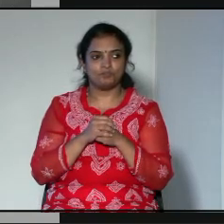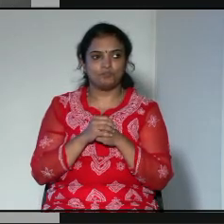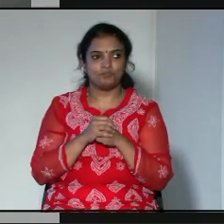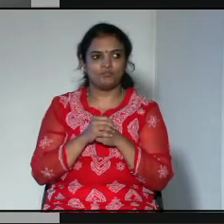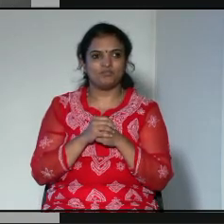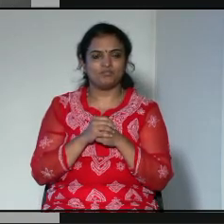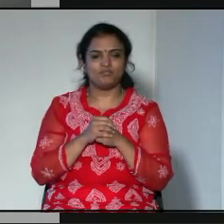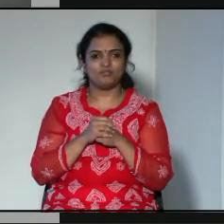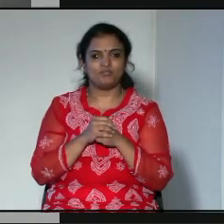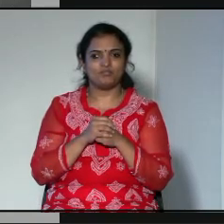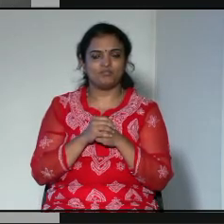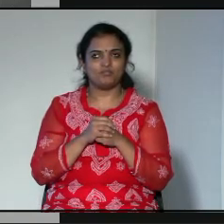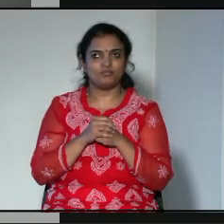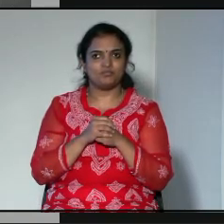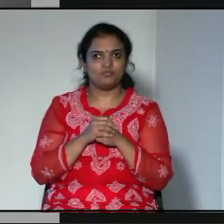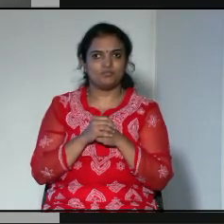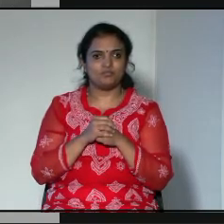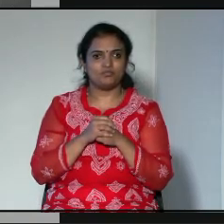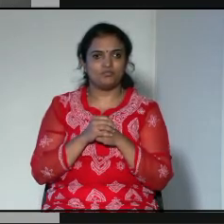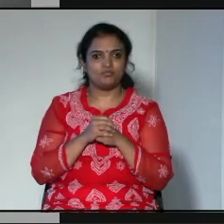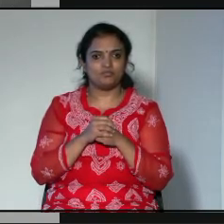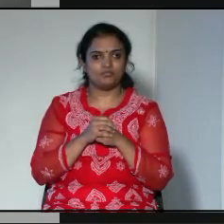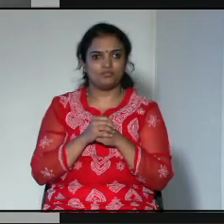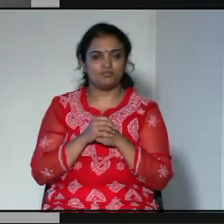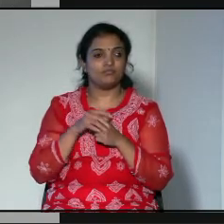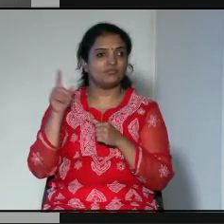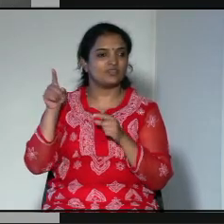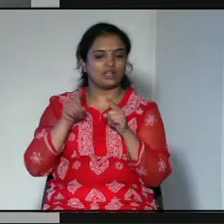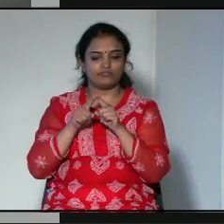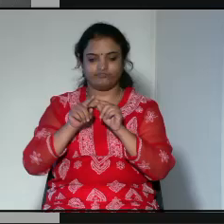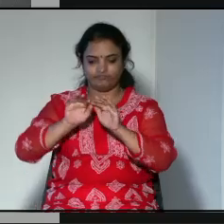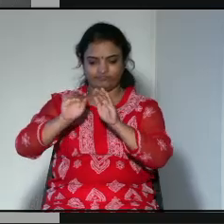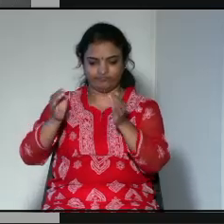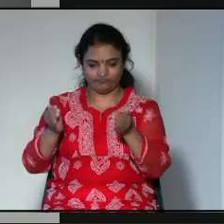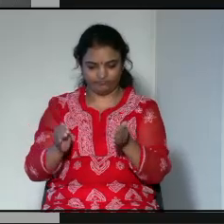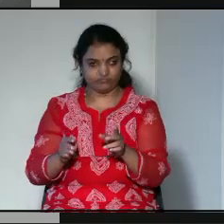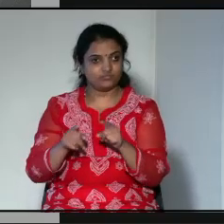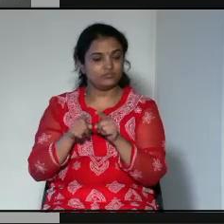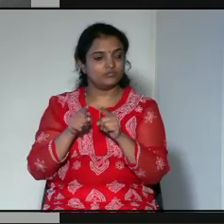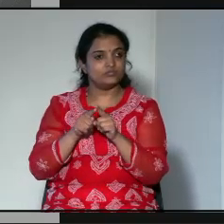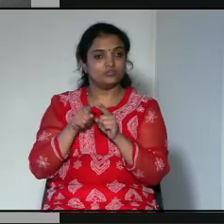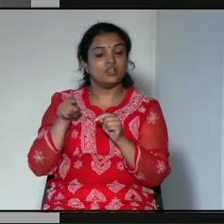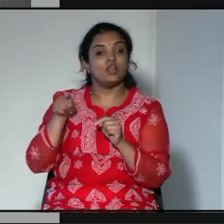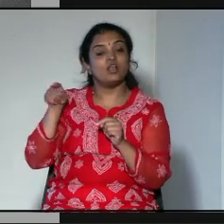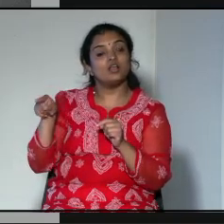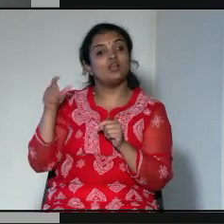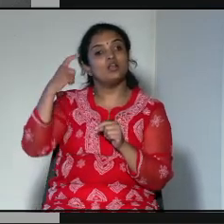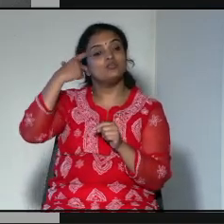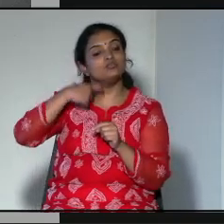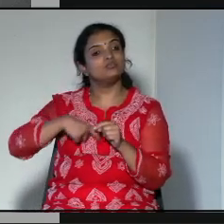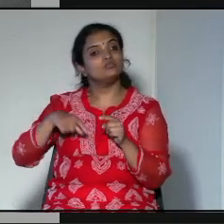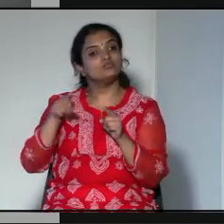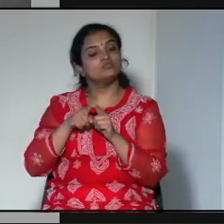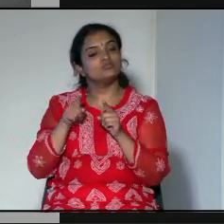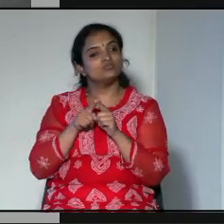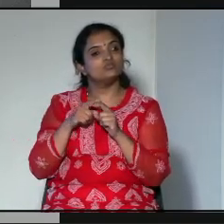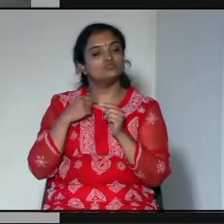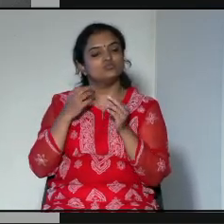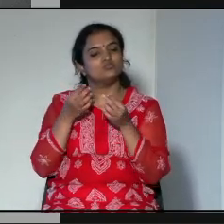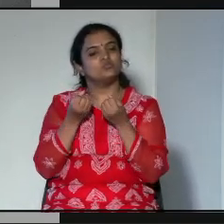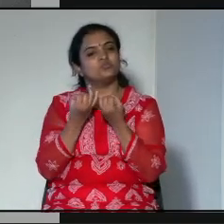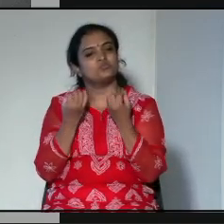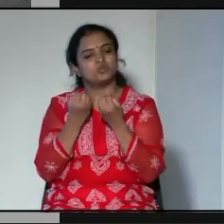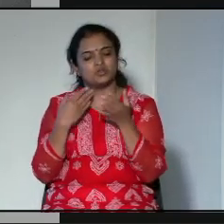like her elaborately made molds, Meera Mukherjee's persona and productions emerge in the pages of our book